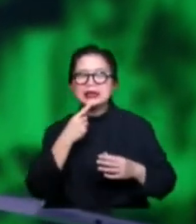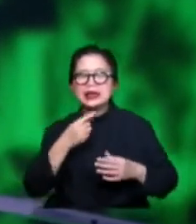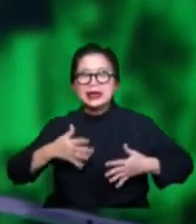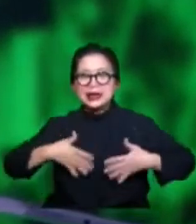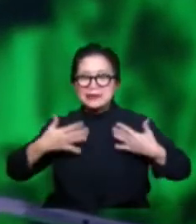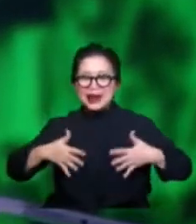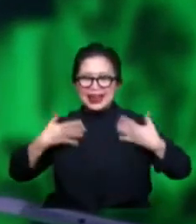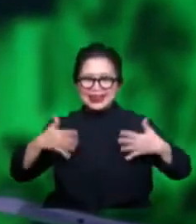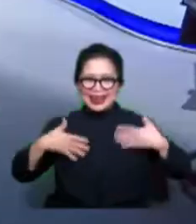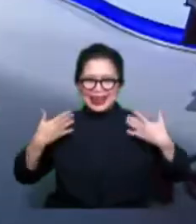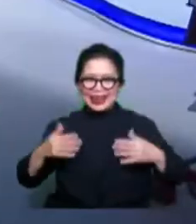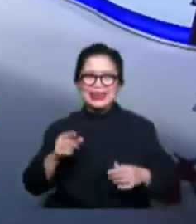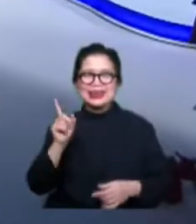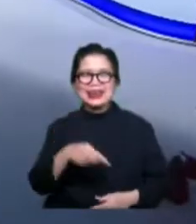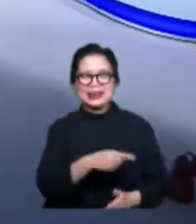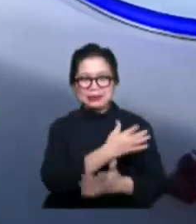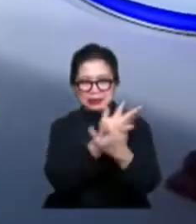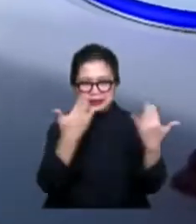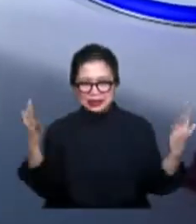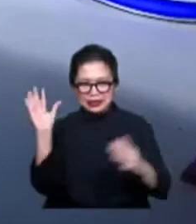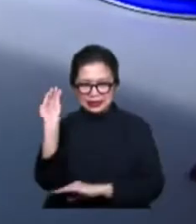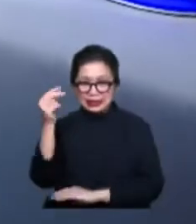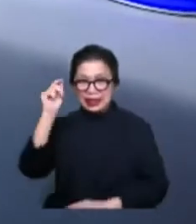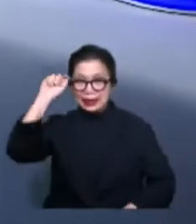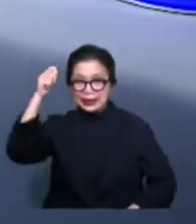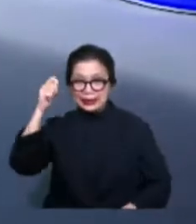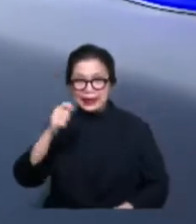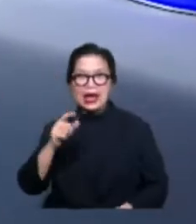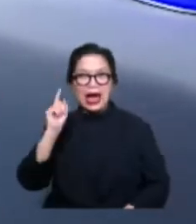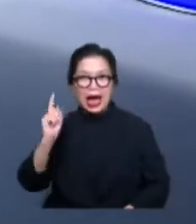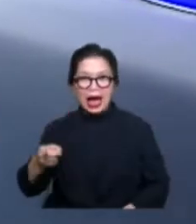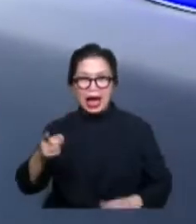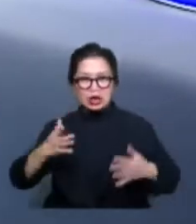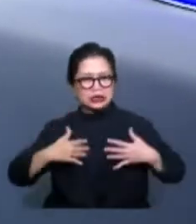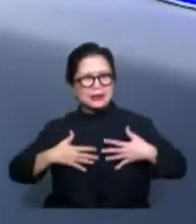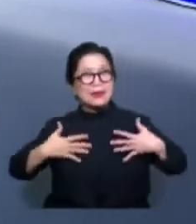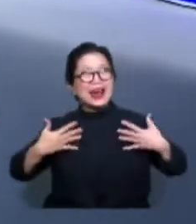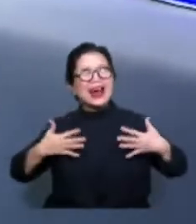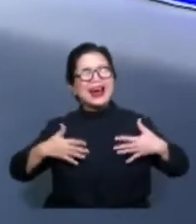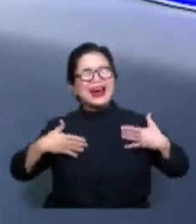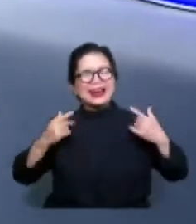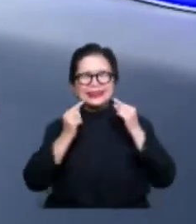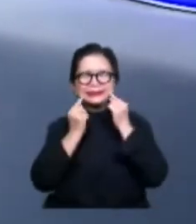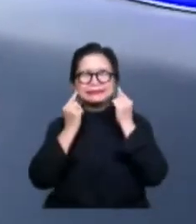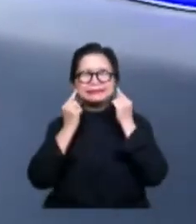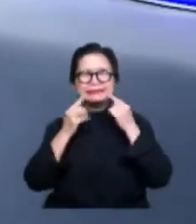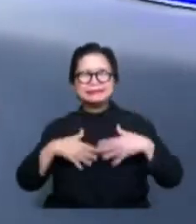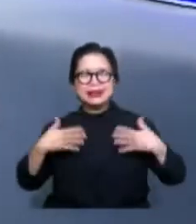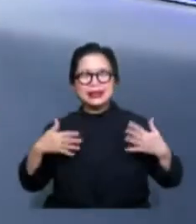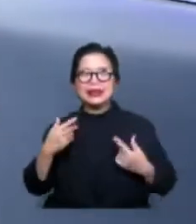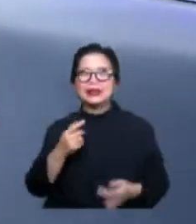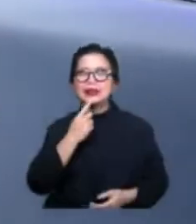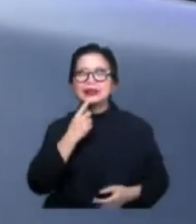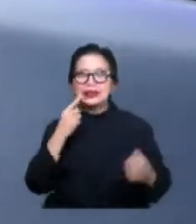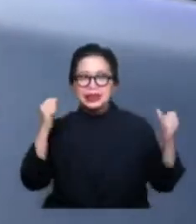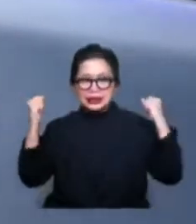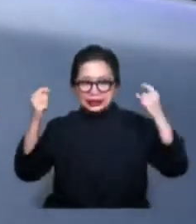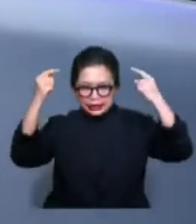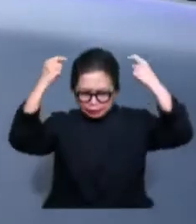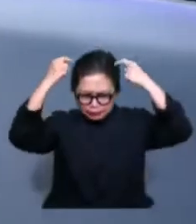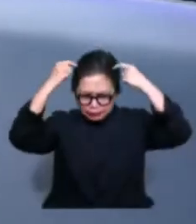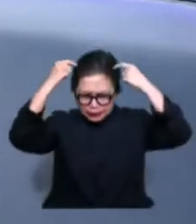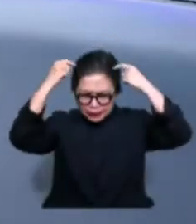that. Right? Okay. Important is mental health. Yes. Happiness and mental health. Yes, happiness,